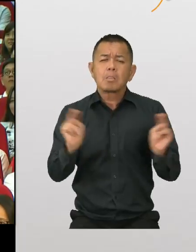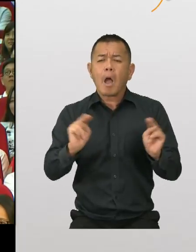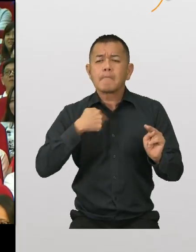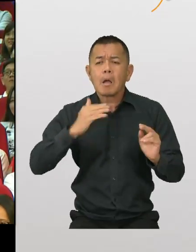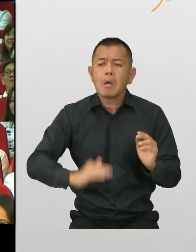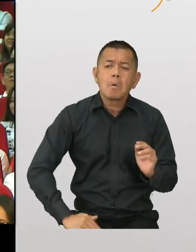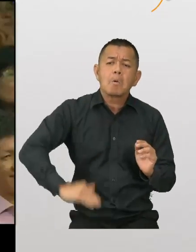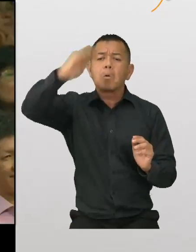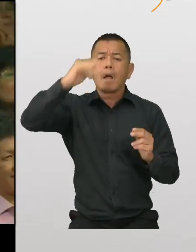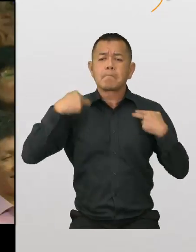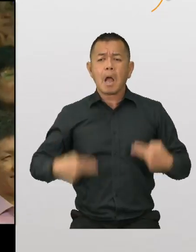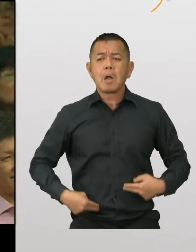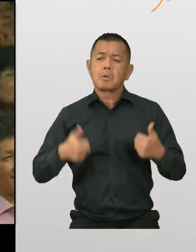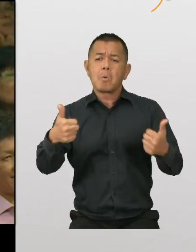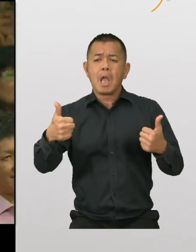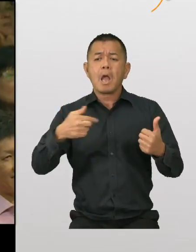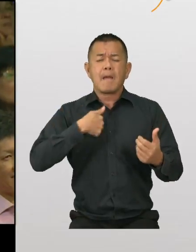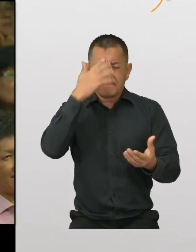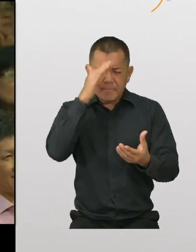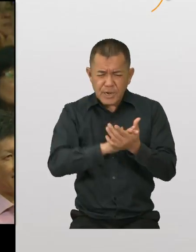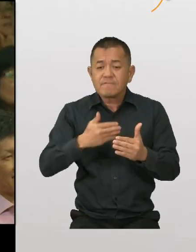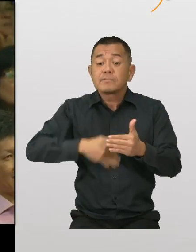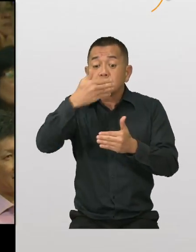confident that the next generation will not have a problem.